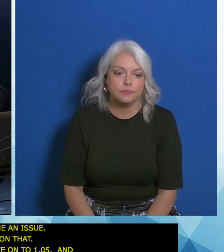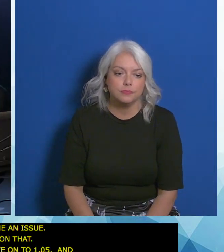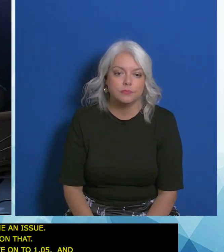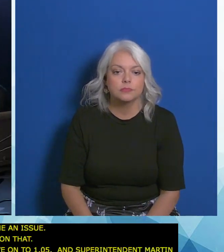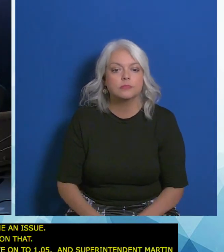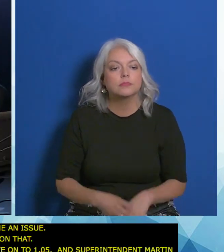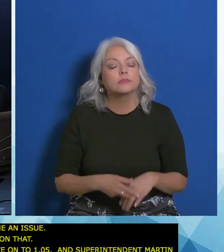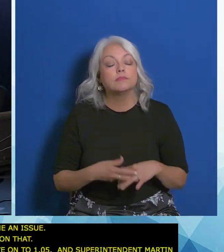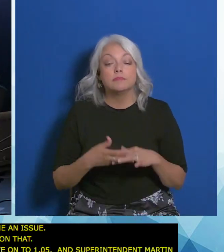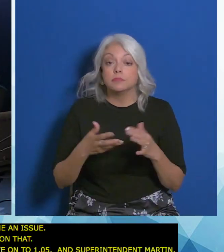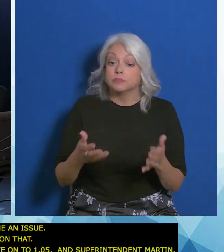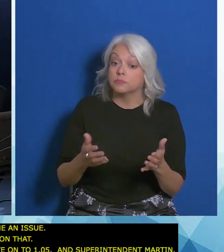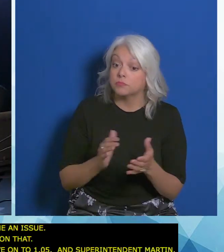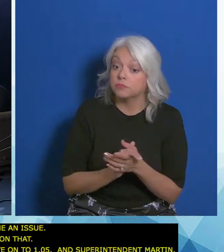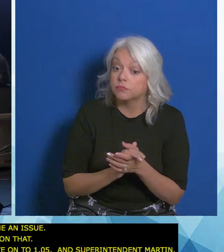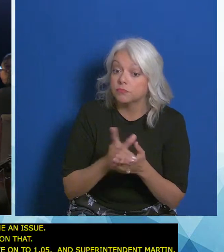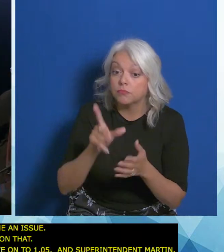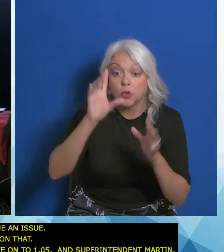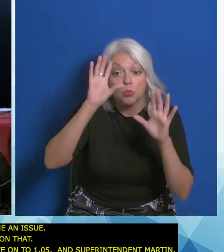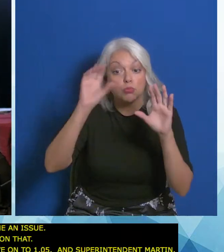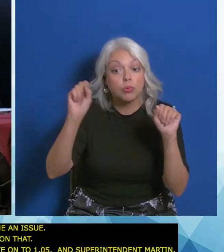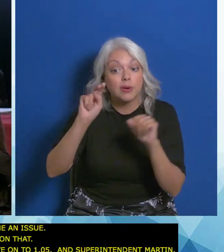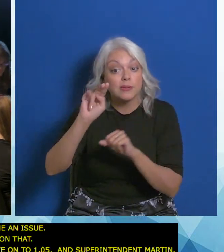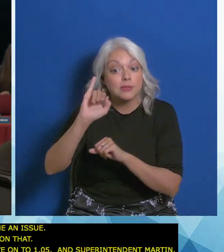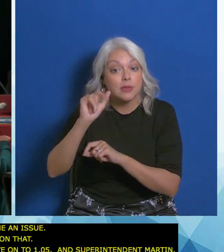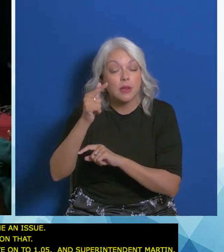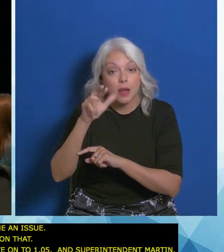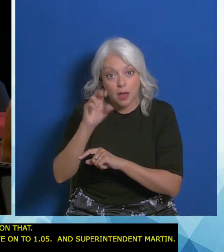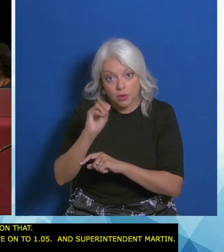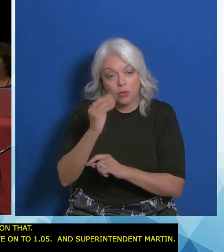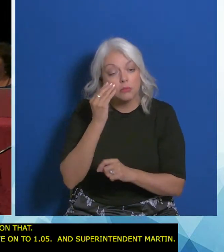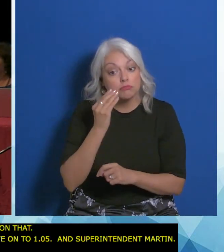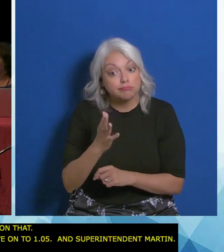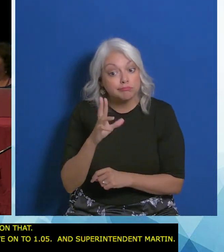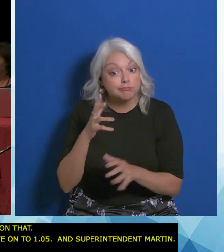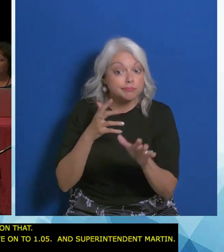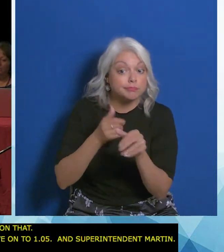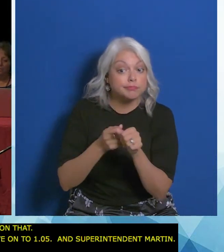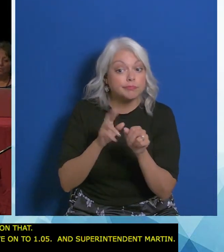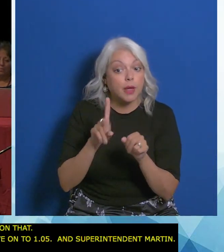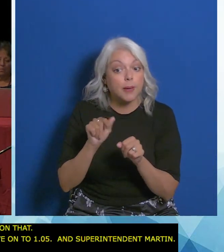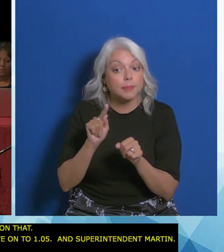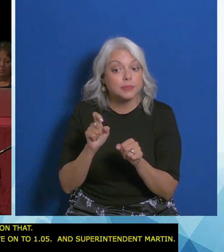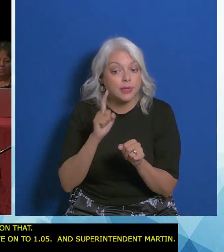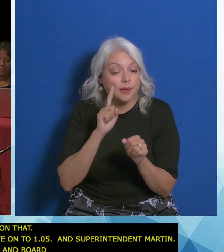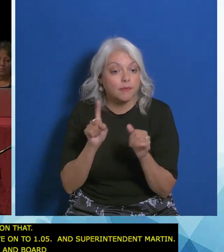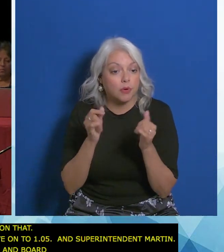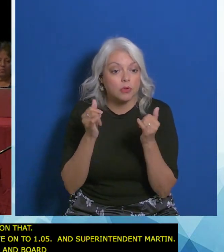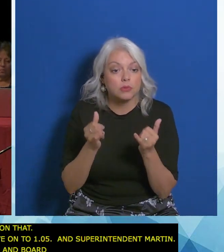To give you, President Nigro, Board, an update, one of the things I think Superintendent